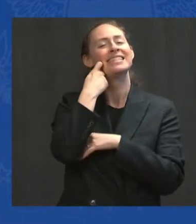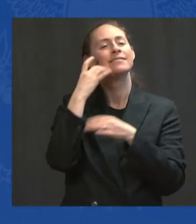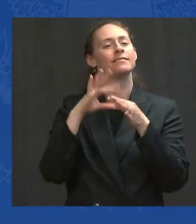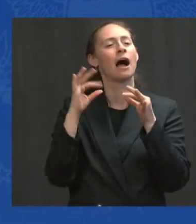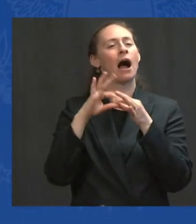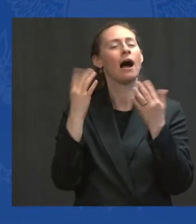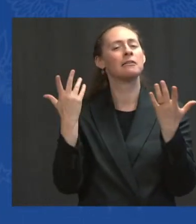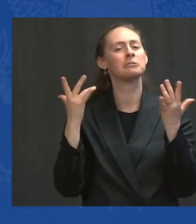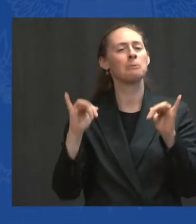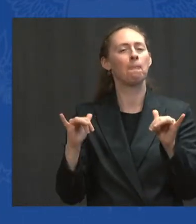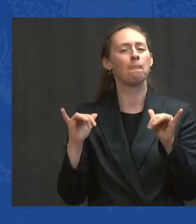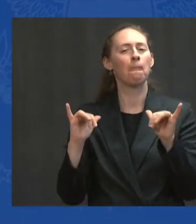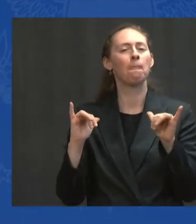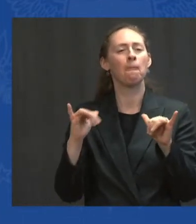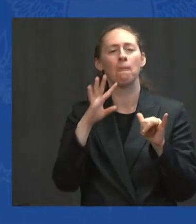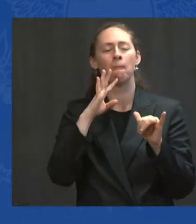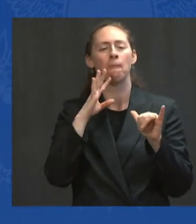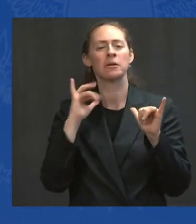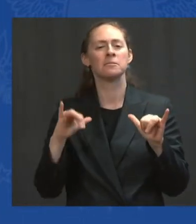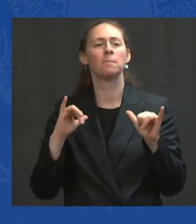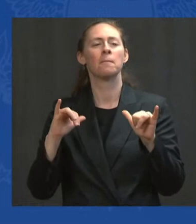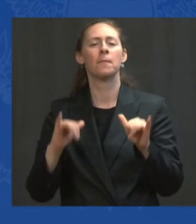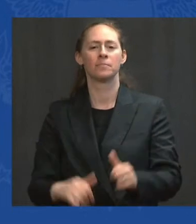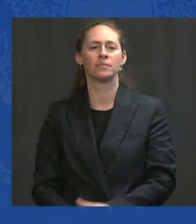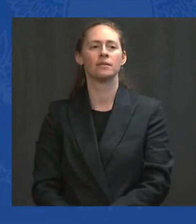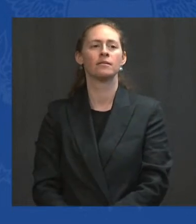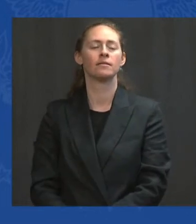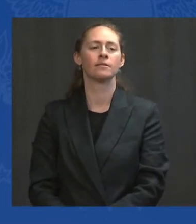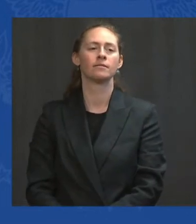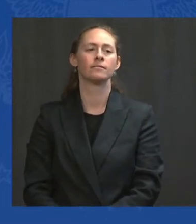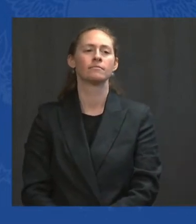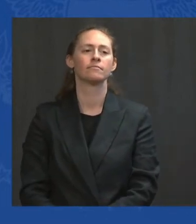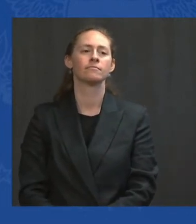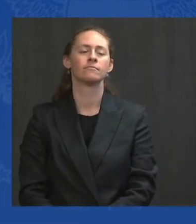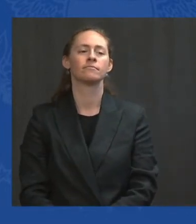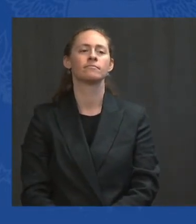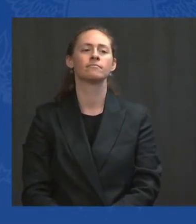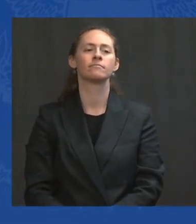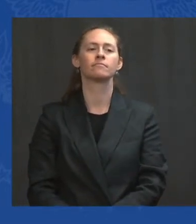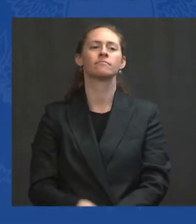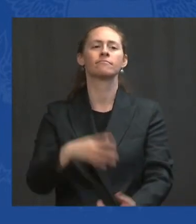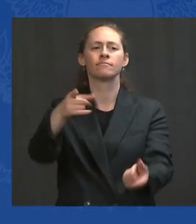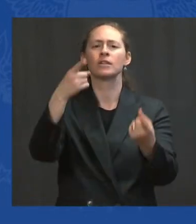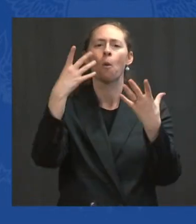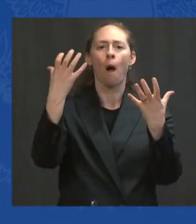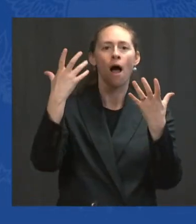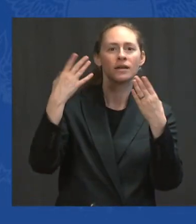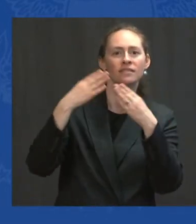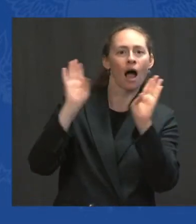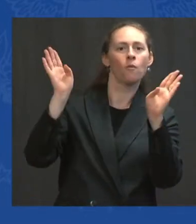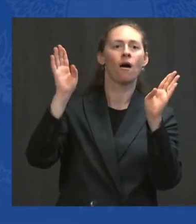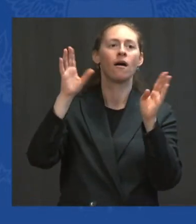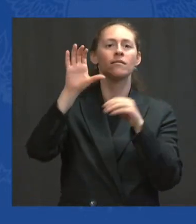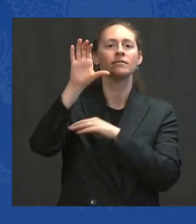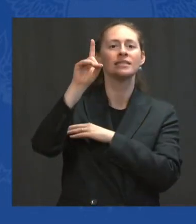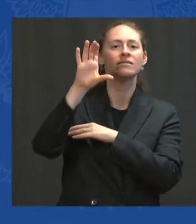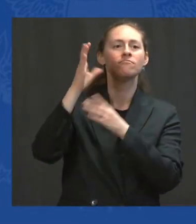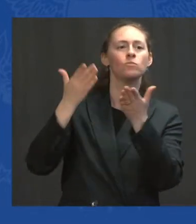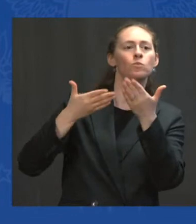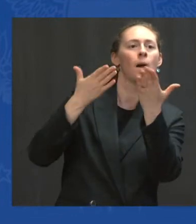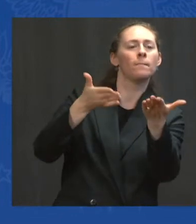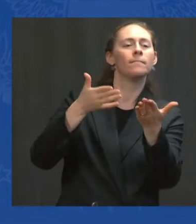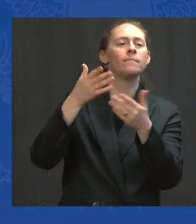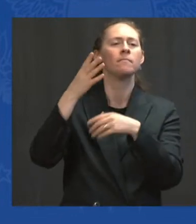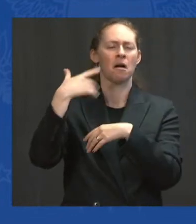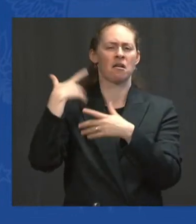I mean, you look for what the general recommendation is from the CDC, and I'll let Dr. Walensky comment that in a moment. The